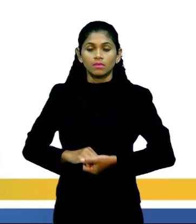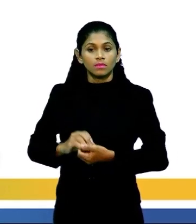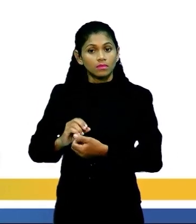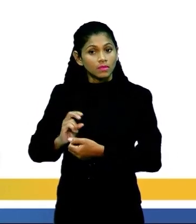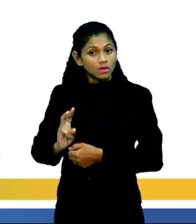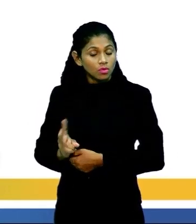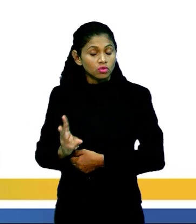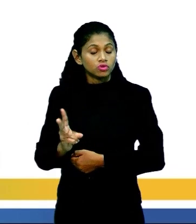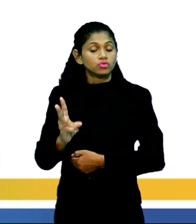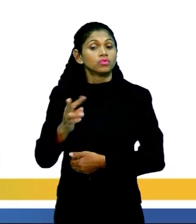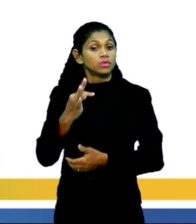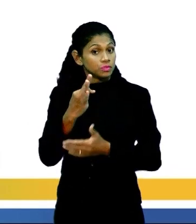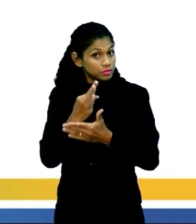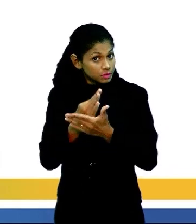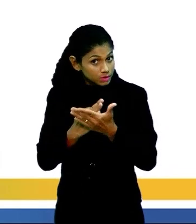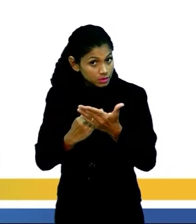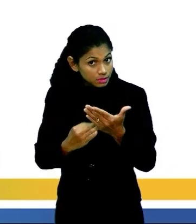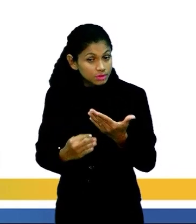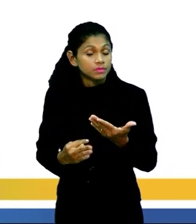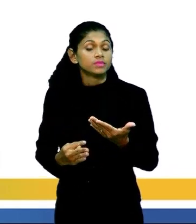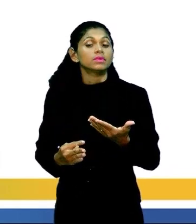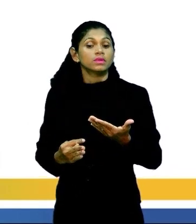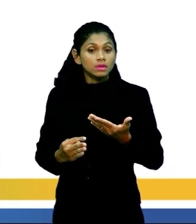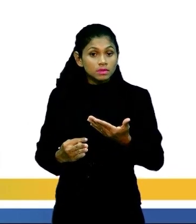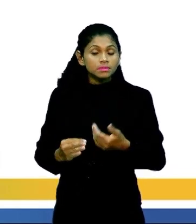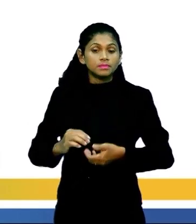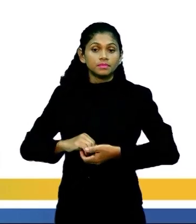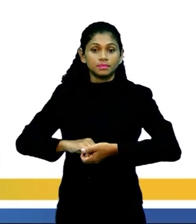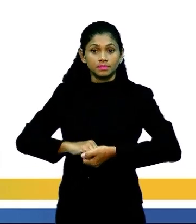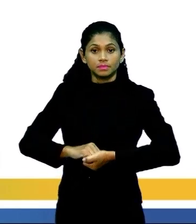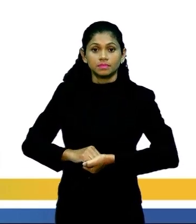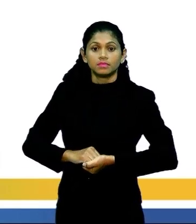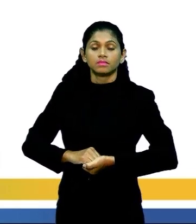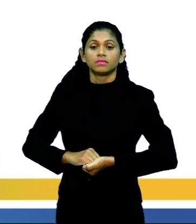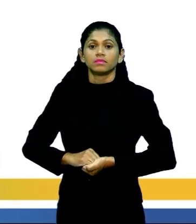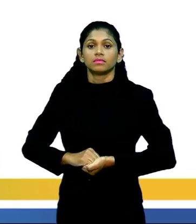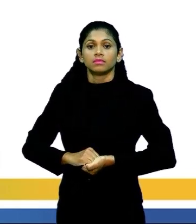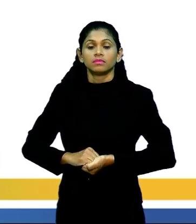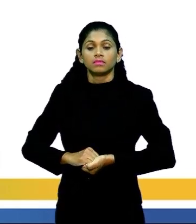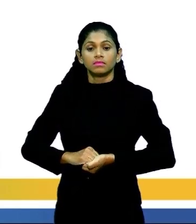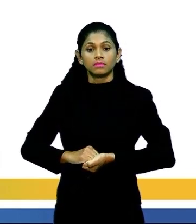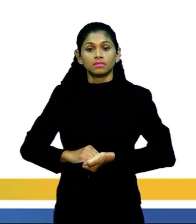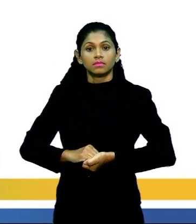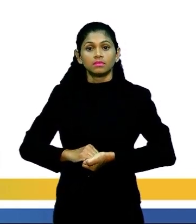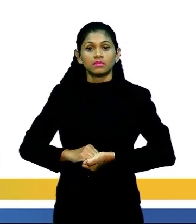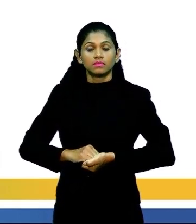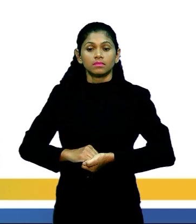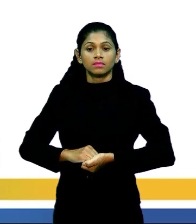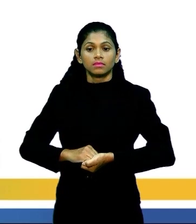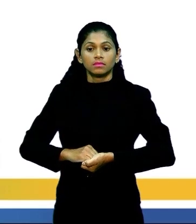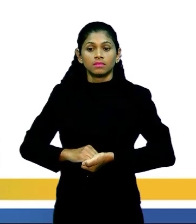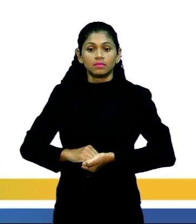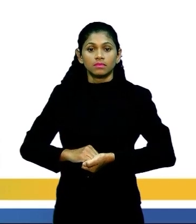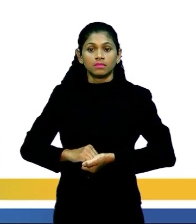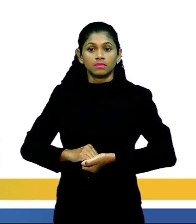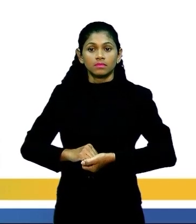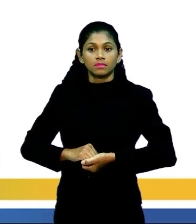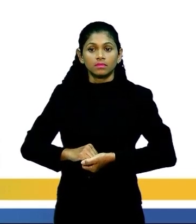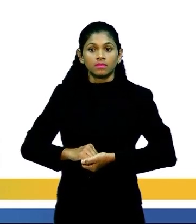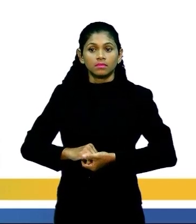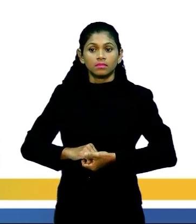Continuando o texto, nós temos aí o segundo e terceiro parágrafo, ok? By questioning, denouncing